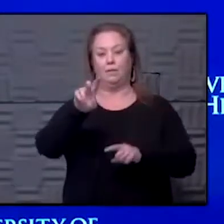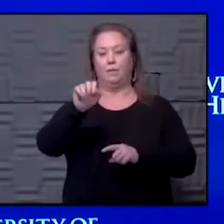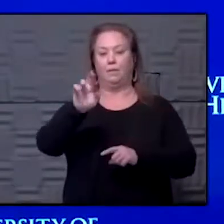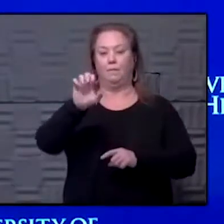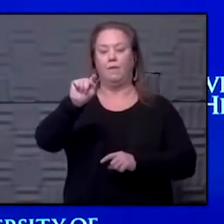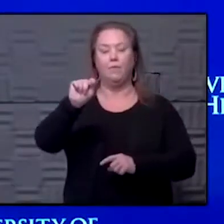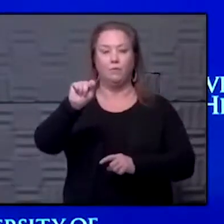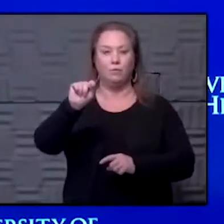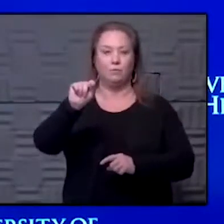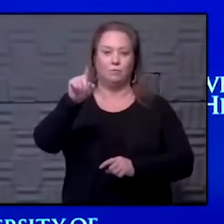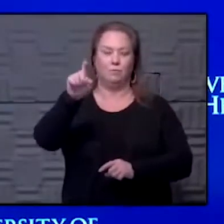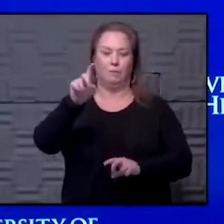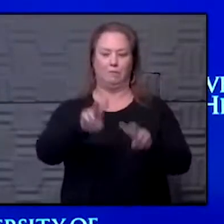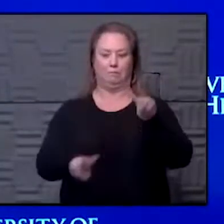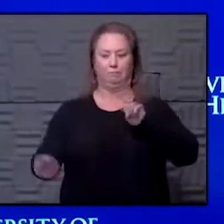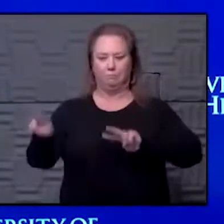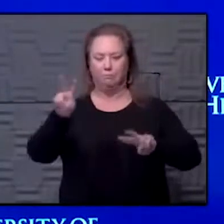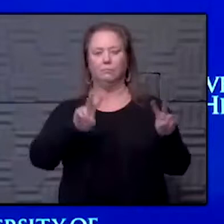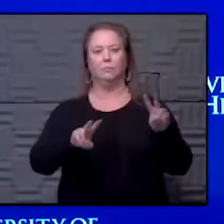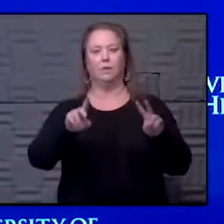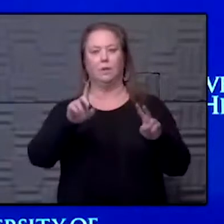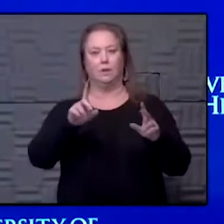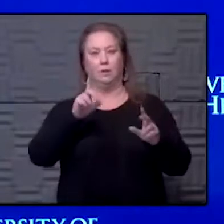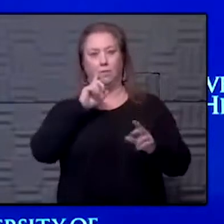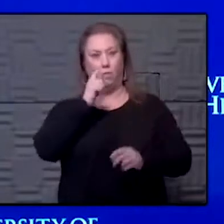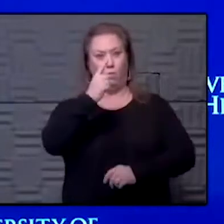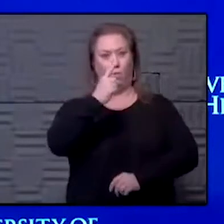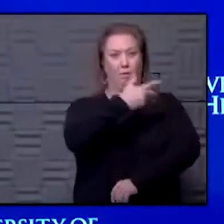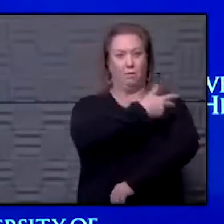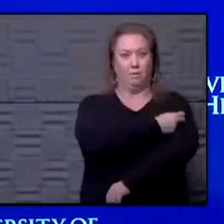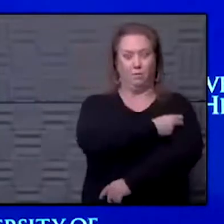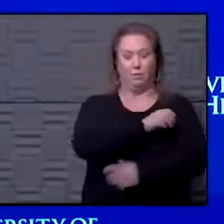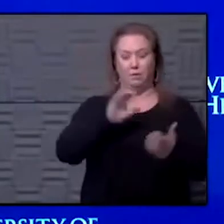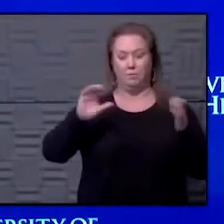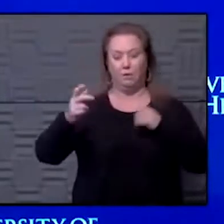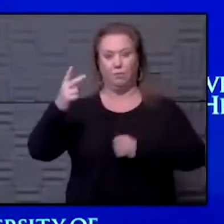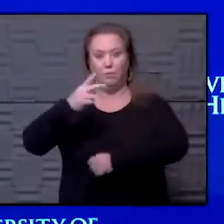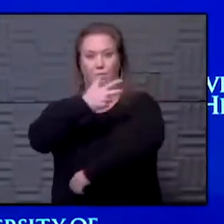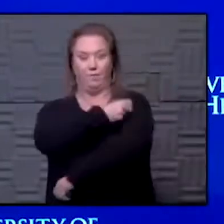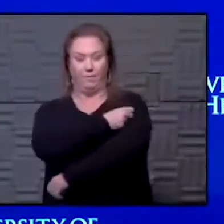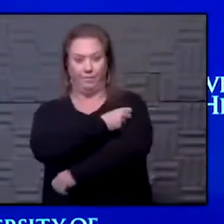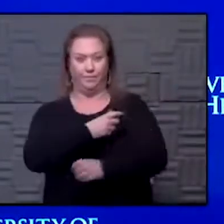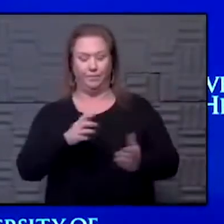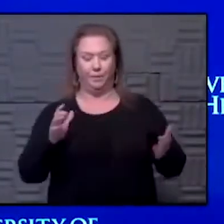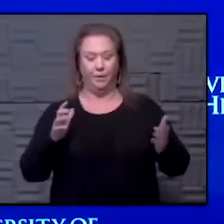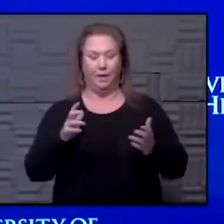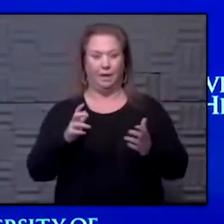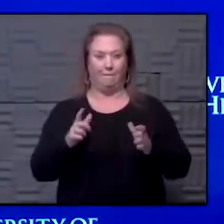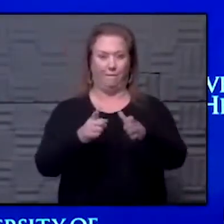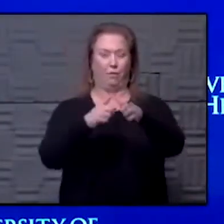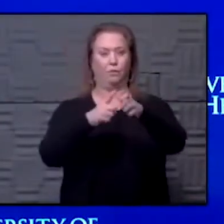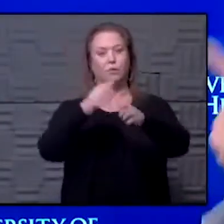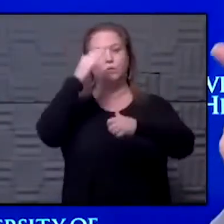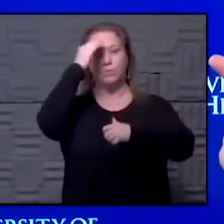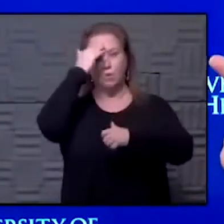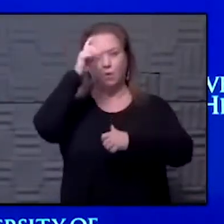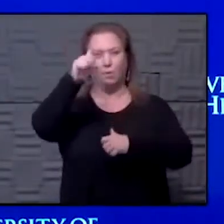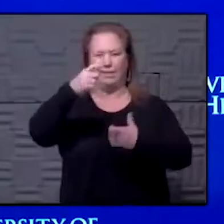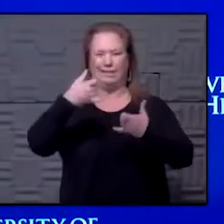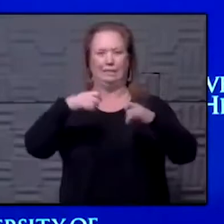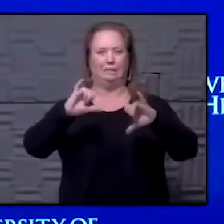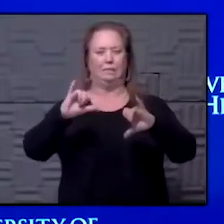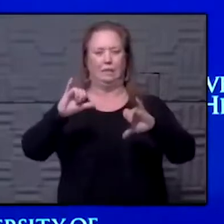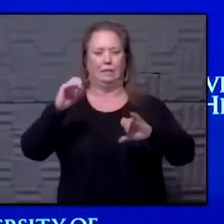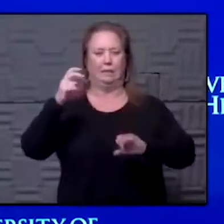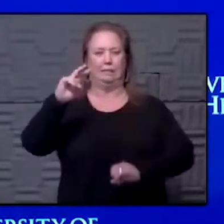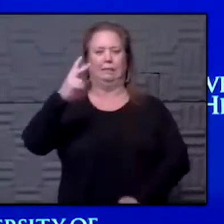think we're going to have to take a hard look at whether or not we're better off getting 1 dose in than 2 doses in right up front, knowing we have to still get back to